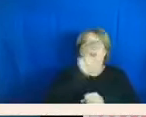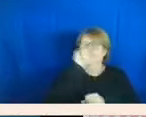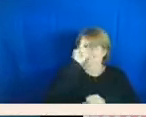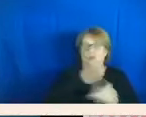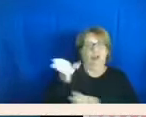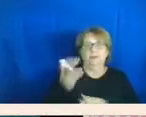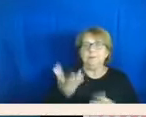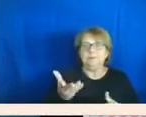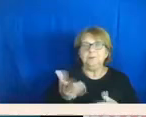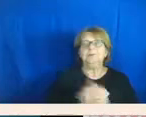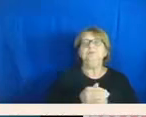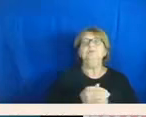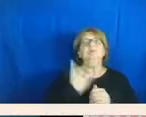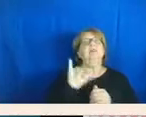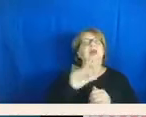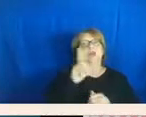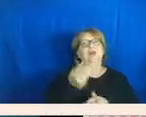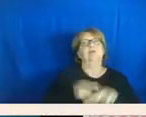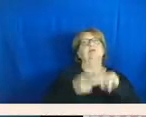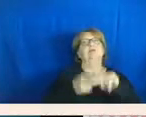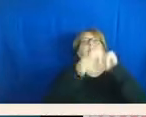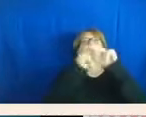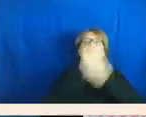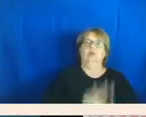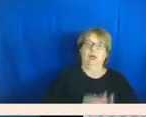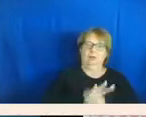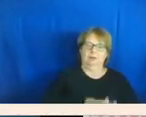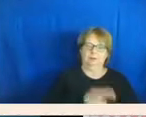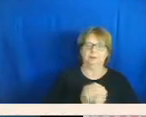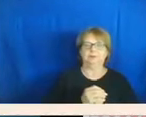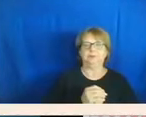really add to your stress. If we go to the next slide.